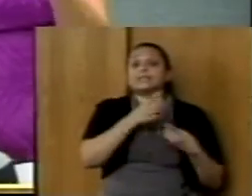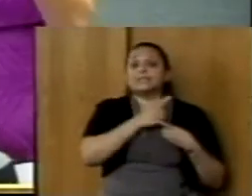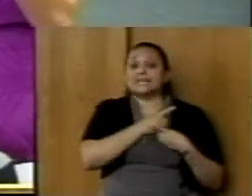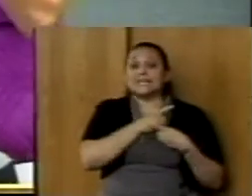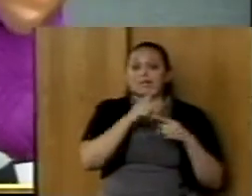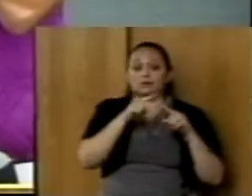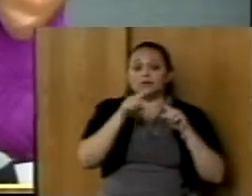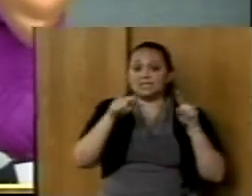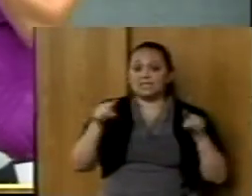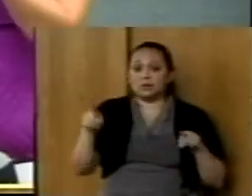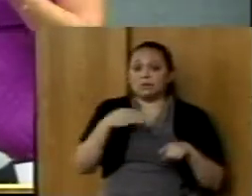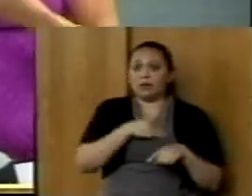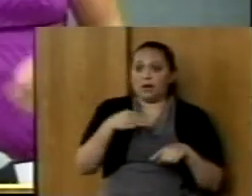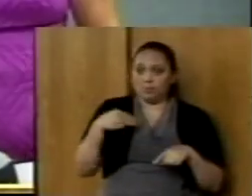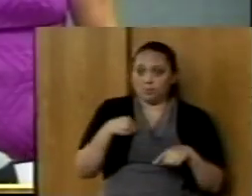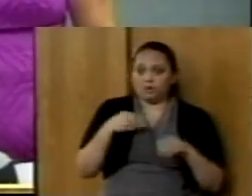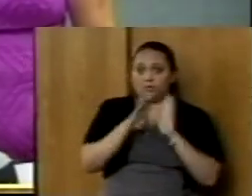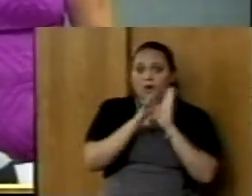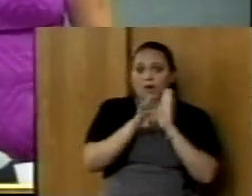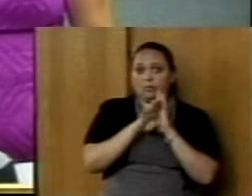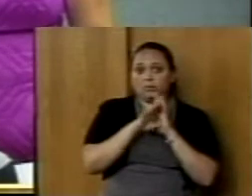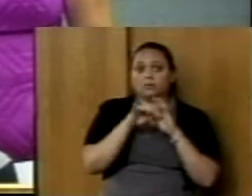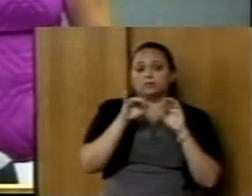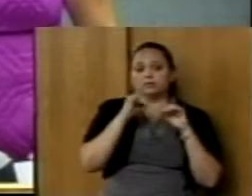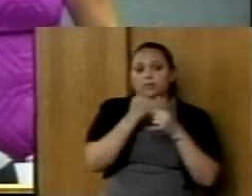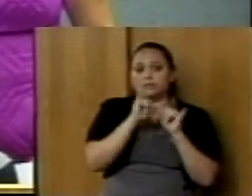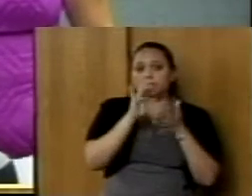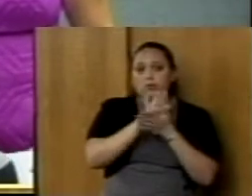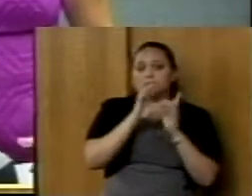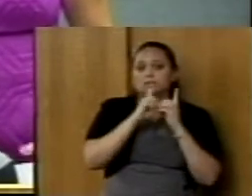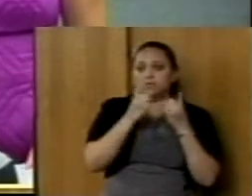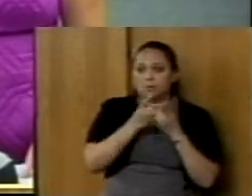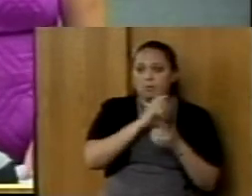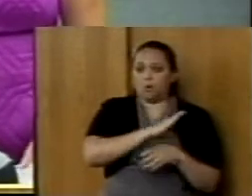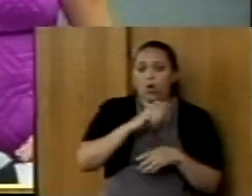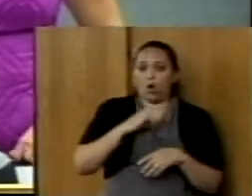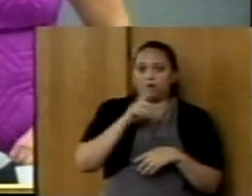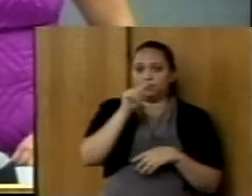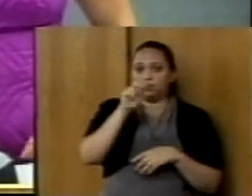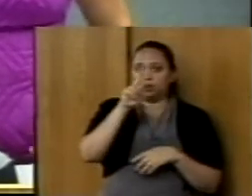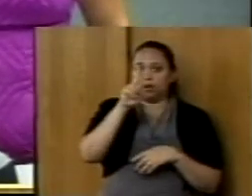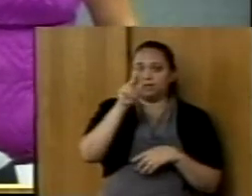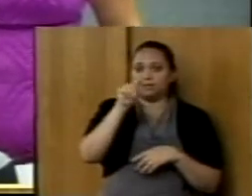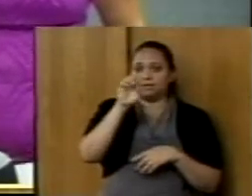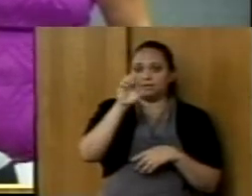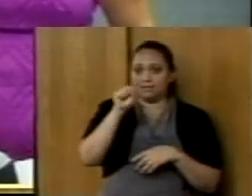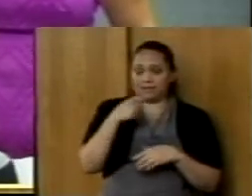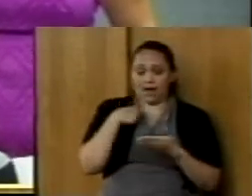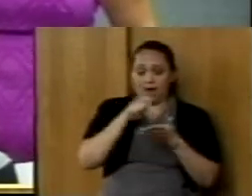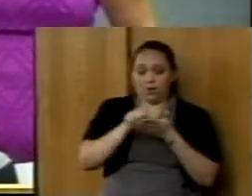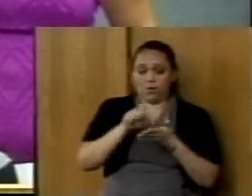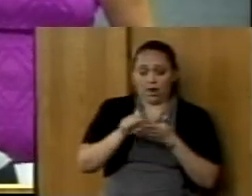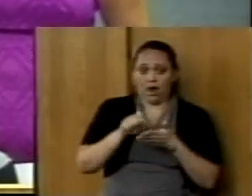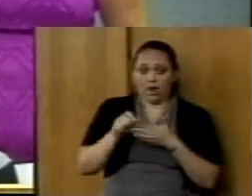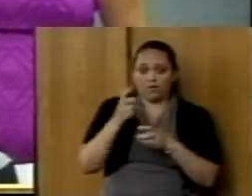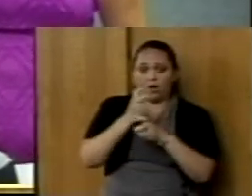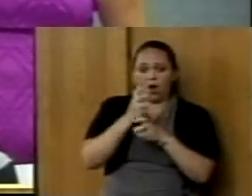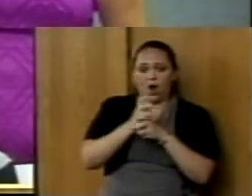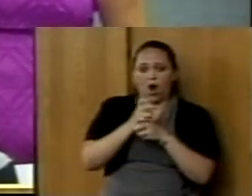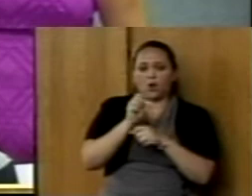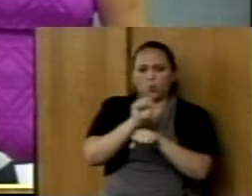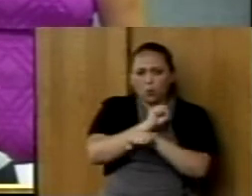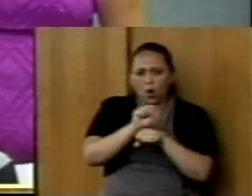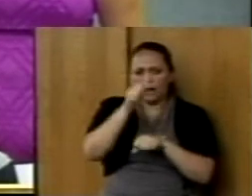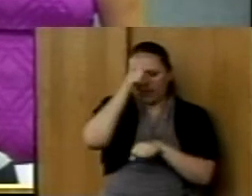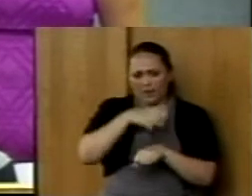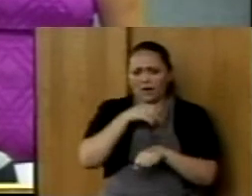School District Board of Trustees, I write with extreme urgency on behalf of the hardworking men and women who are